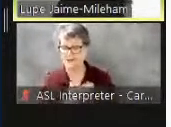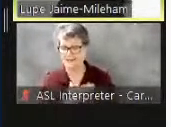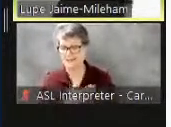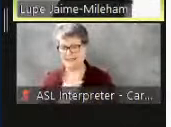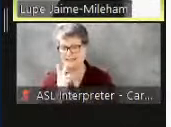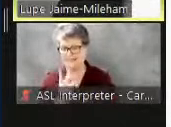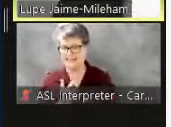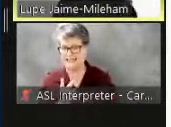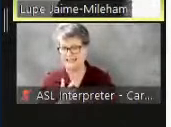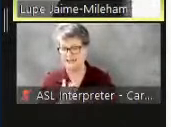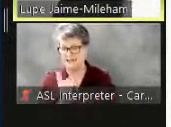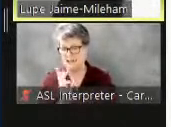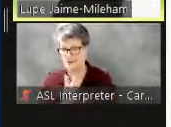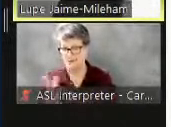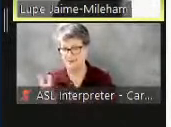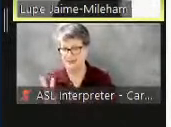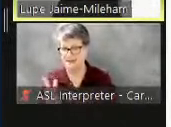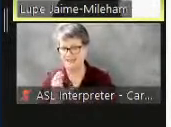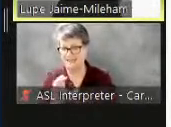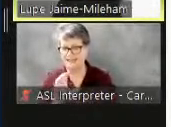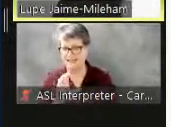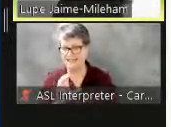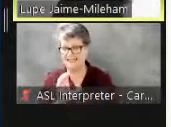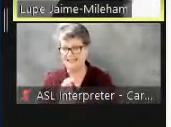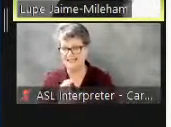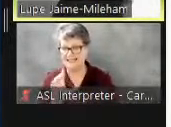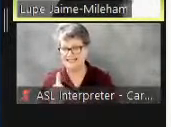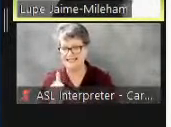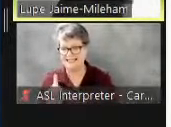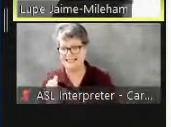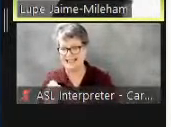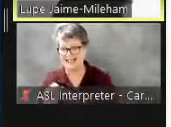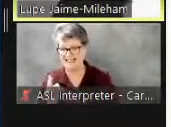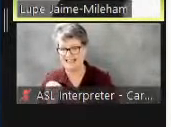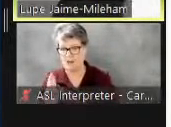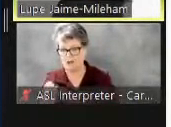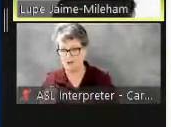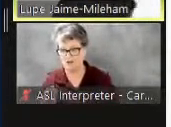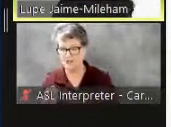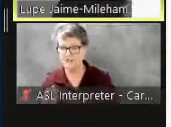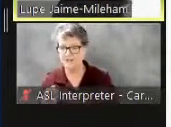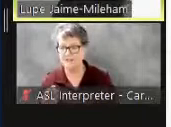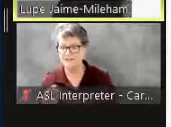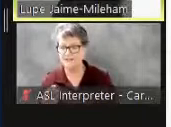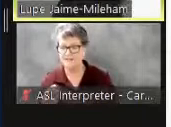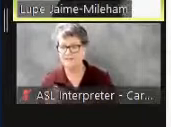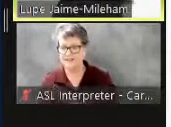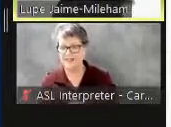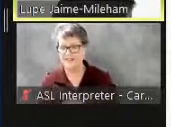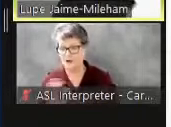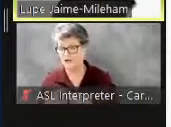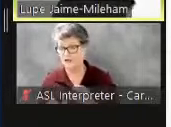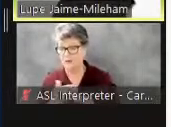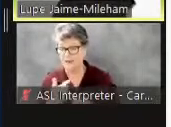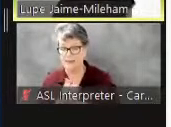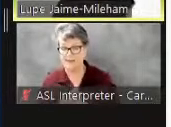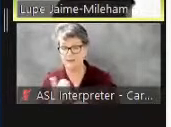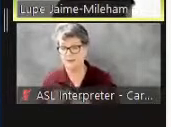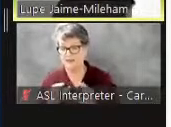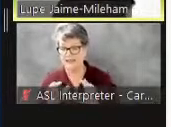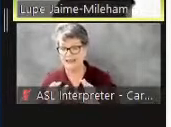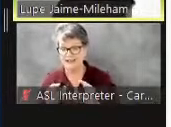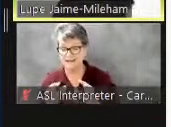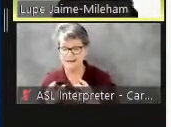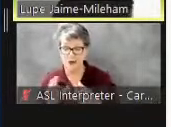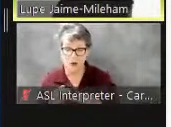Care and Development Division webpage for programming updates and email us with any comments or questions